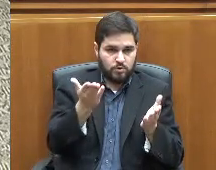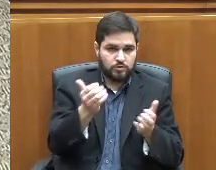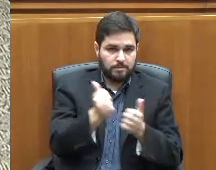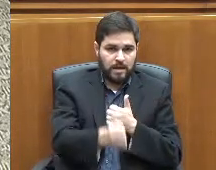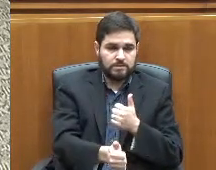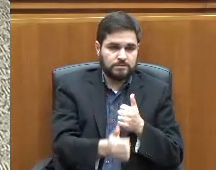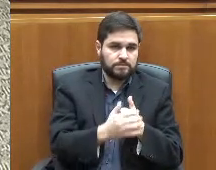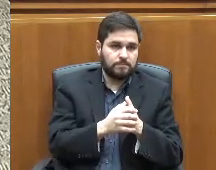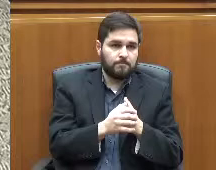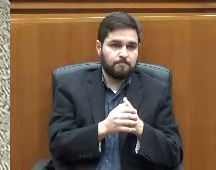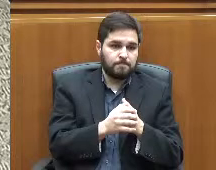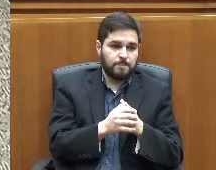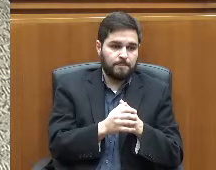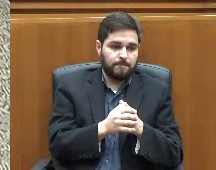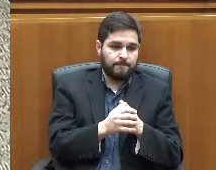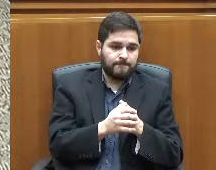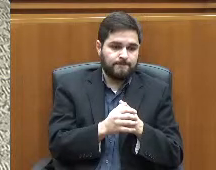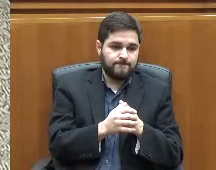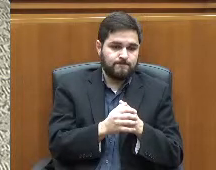Motion passes.